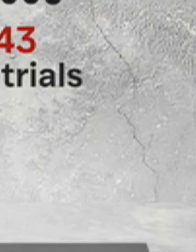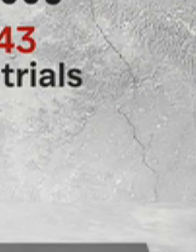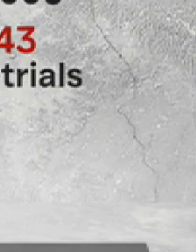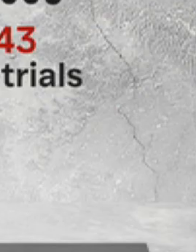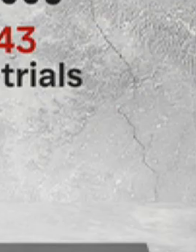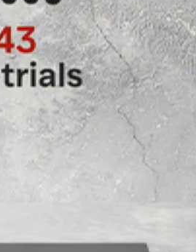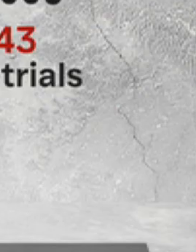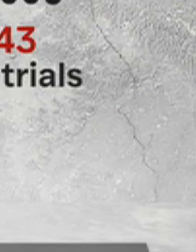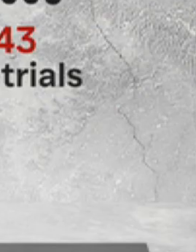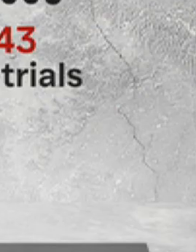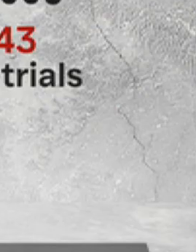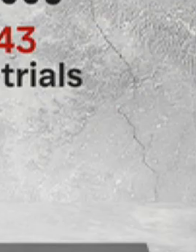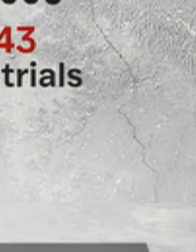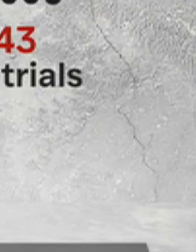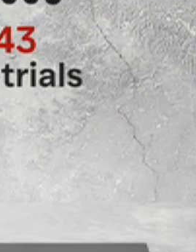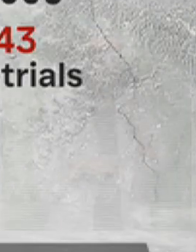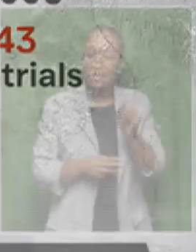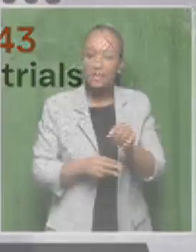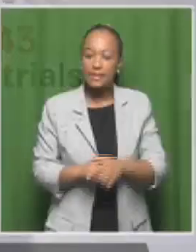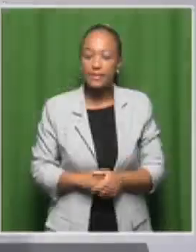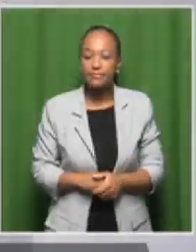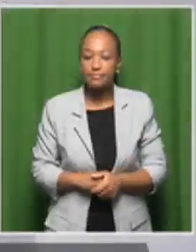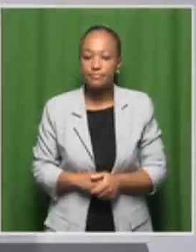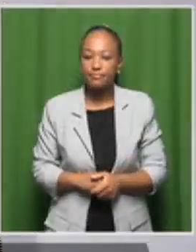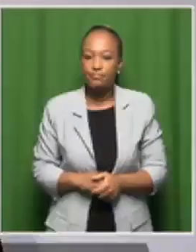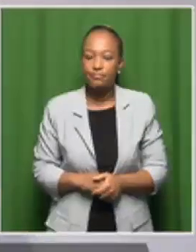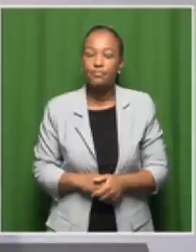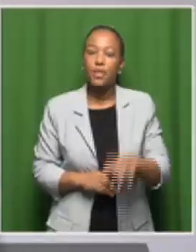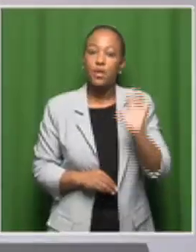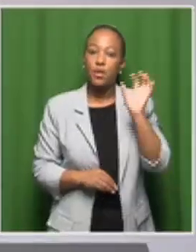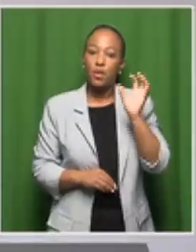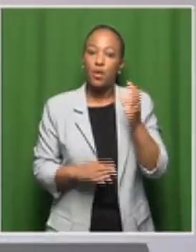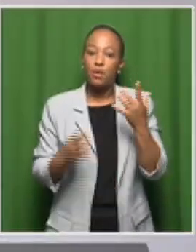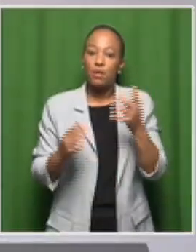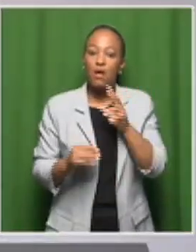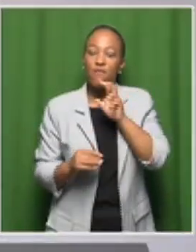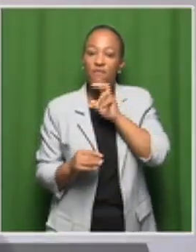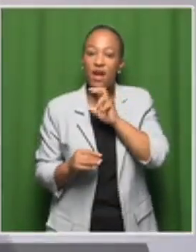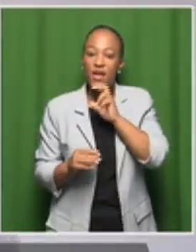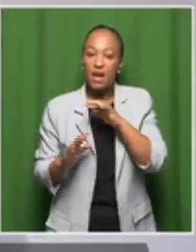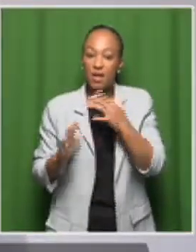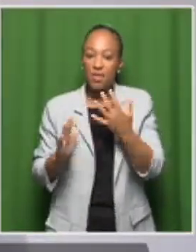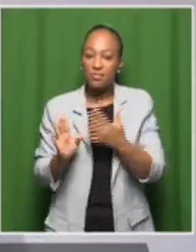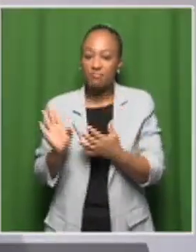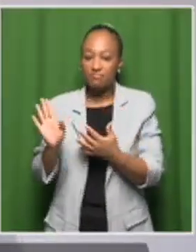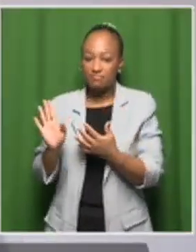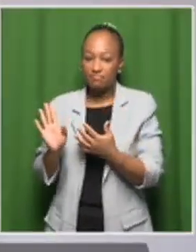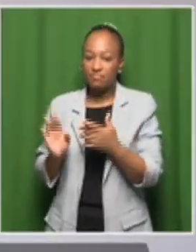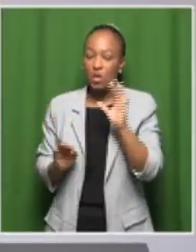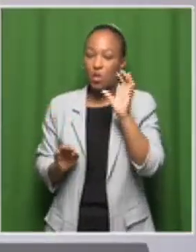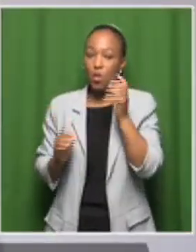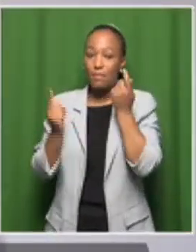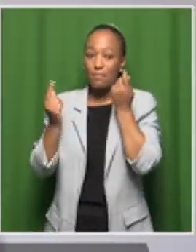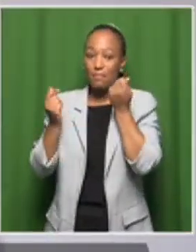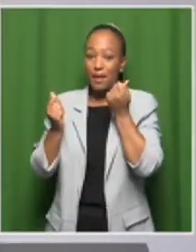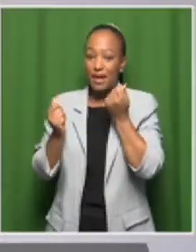up. Let's look at how gold really moved on Friday. We saw that the gold price, of